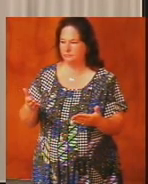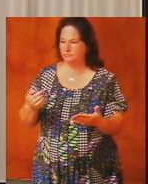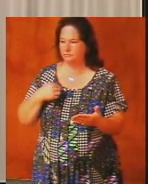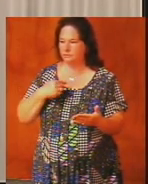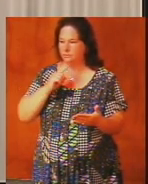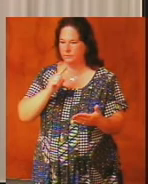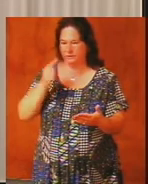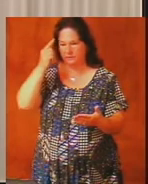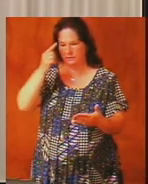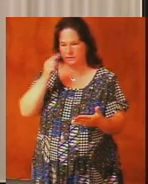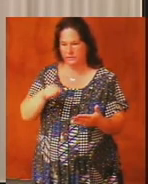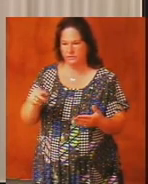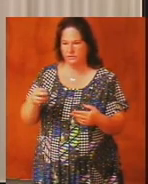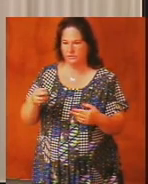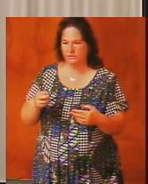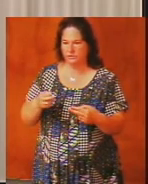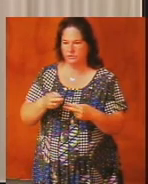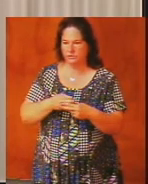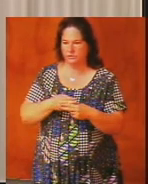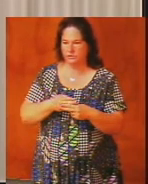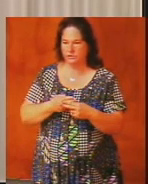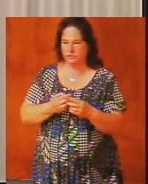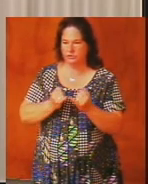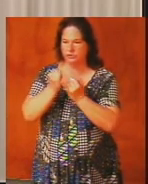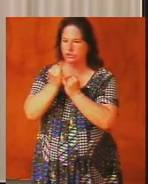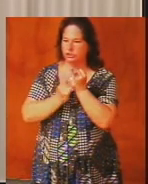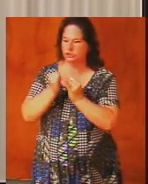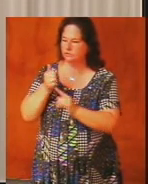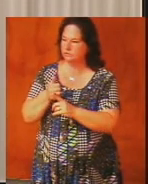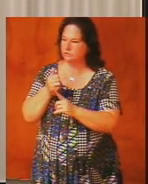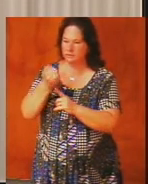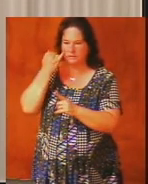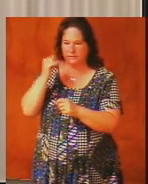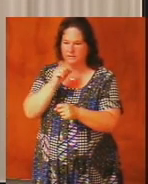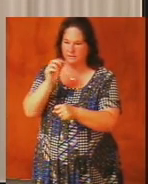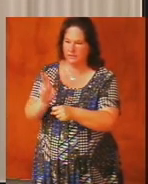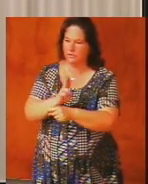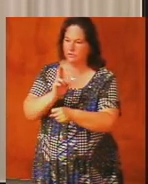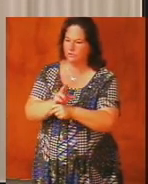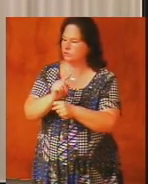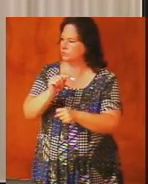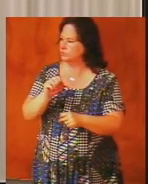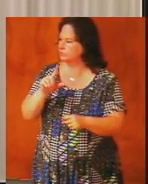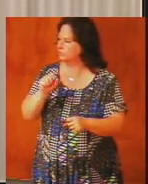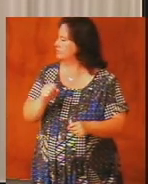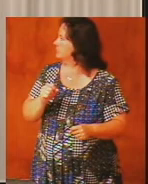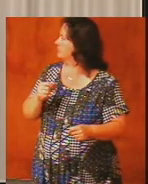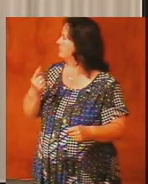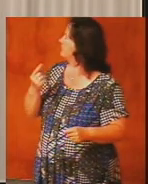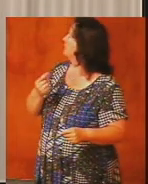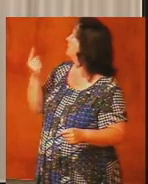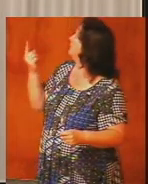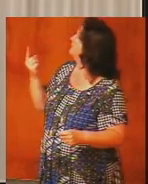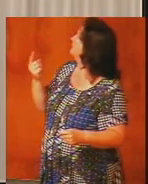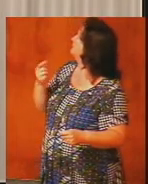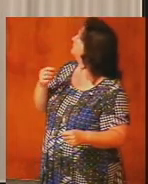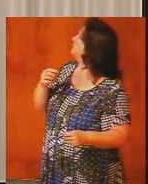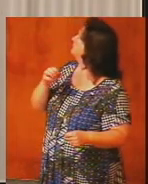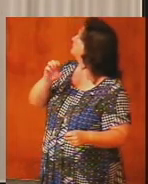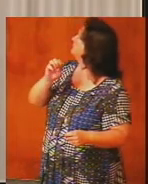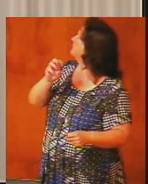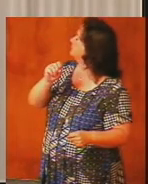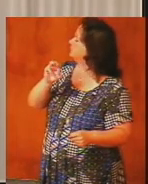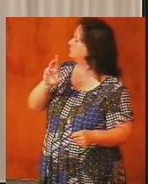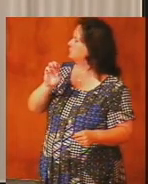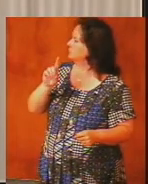I really think you're cheating yourself if you're not using these tools. eSword you can download for free. Diana